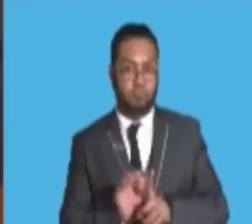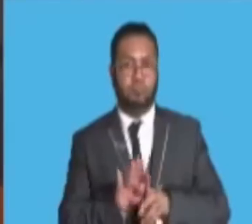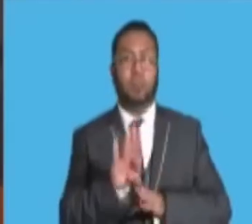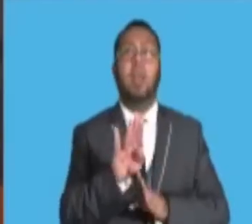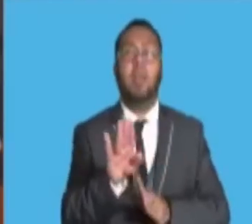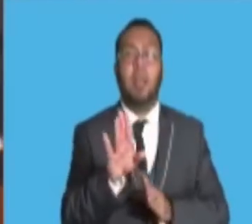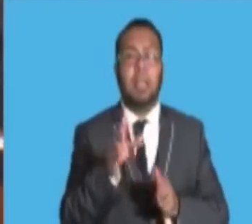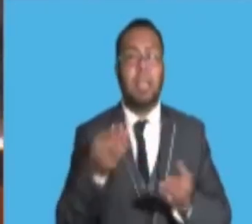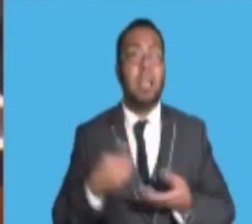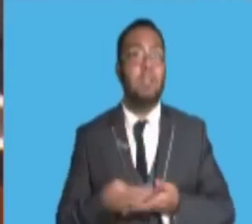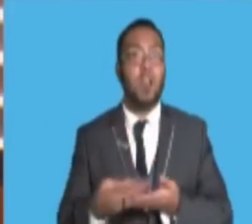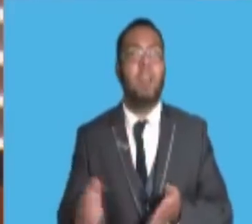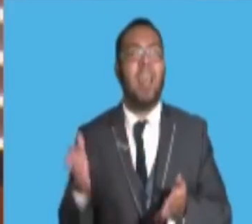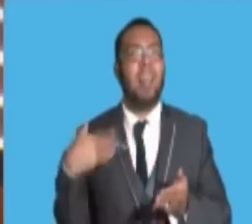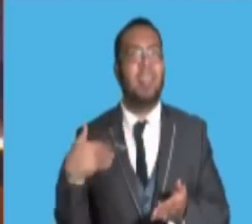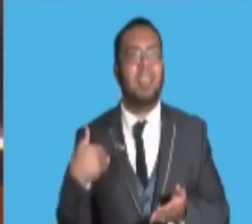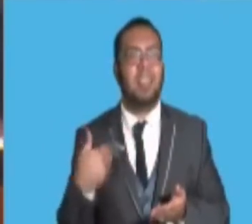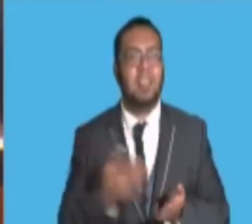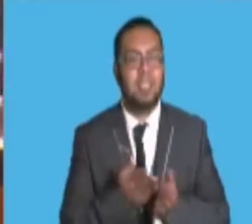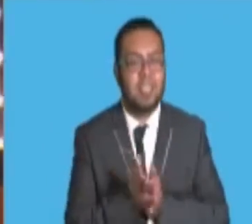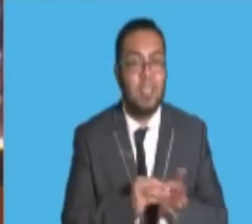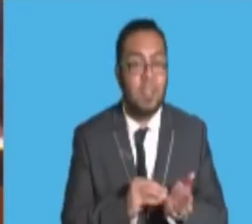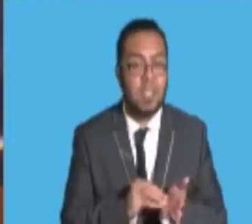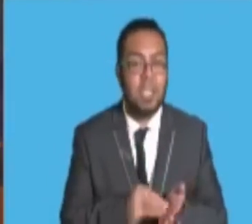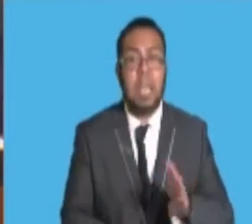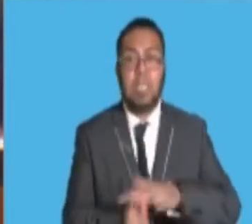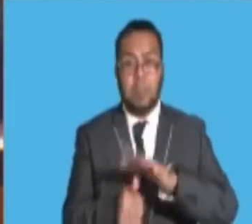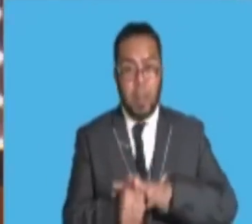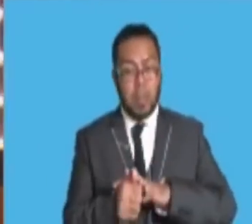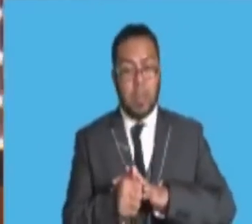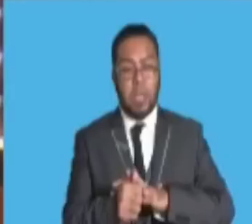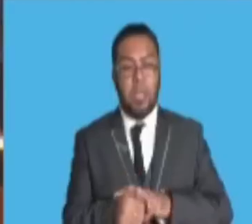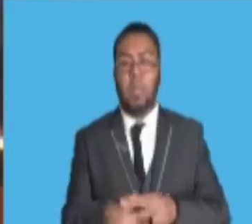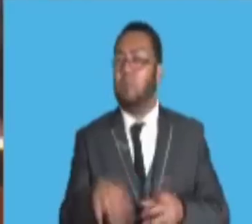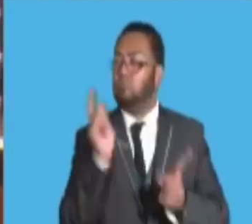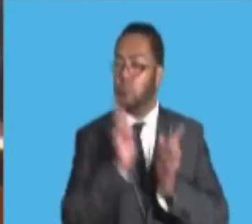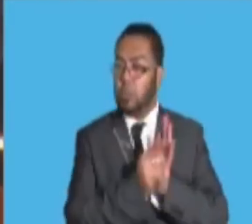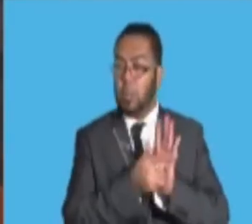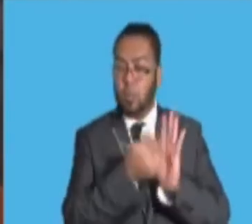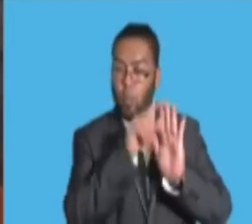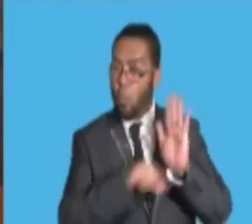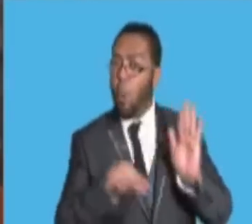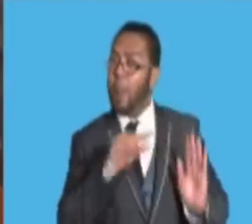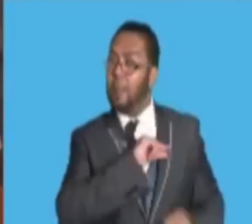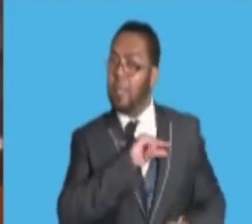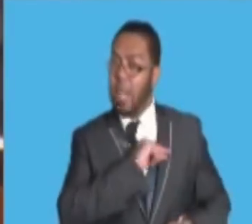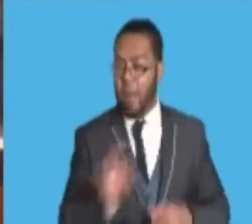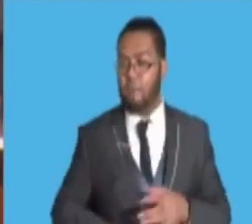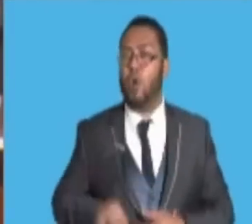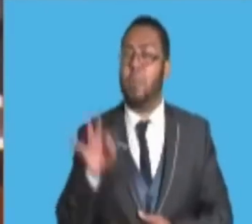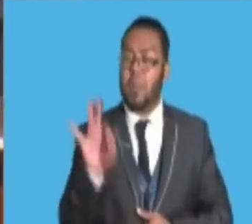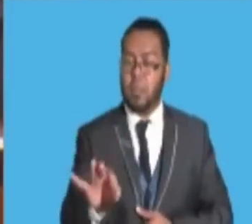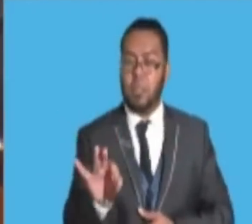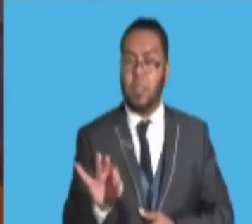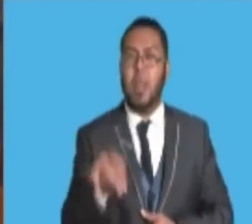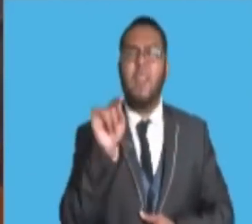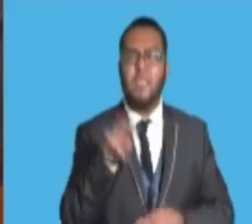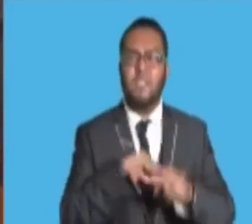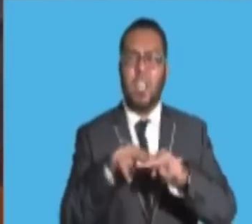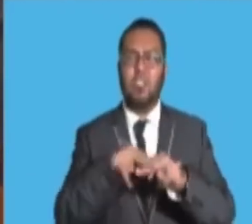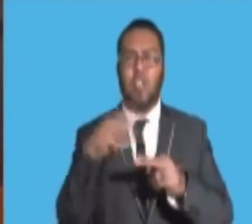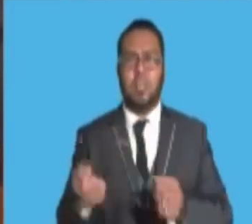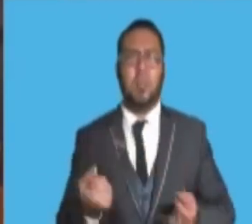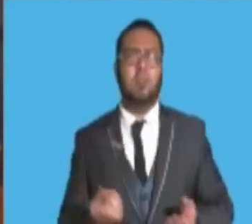services in terms of efficiency, accessibility, equitability, quality and affordability. Madam Speaker, Fiji has